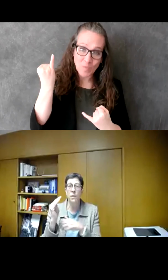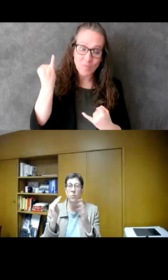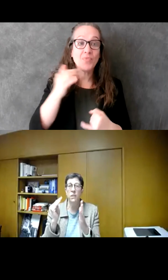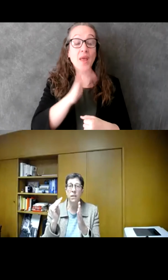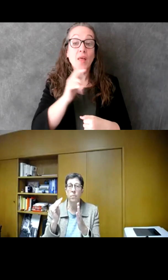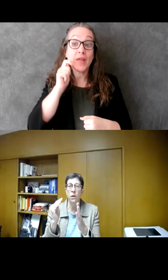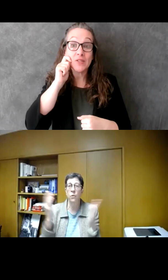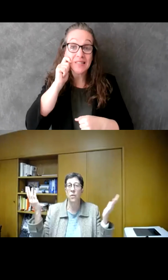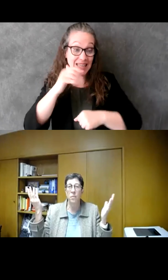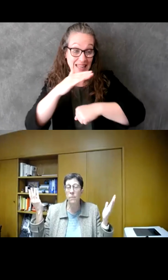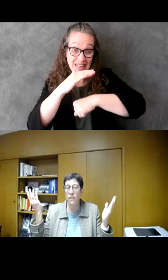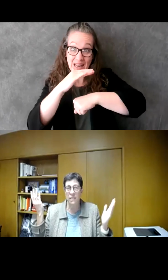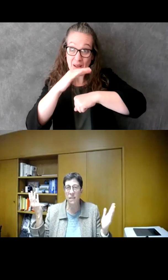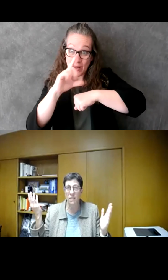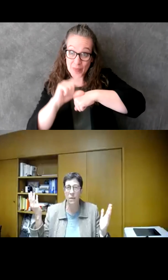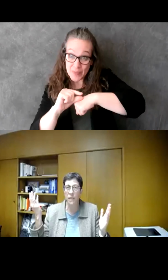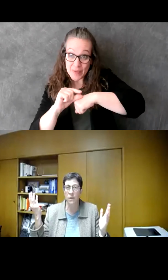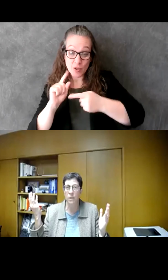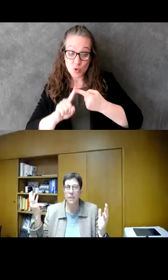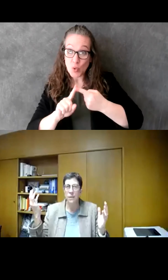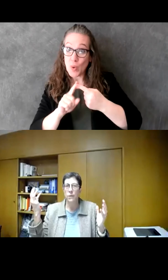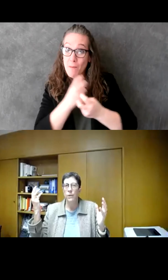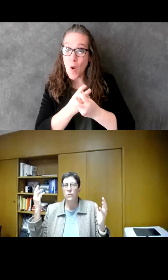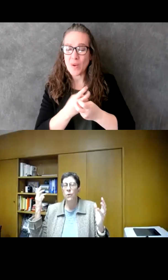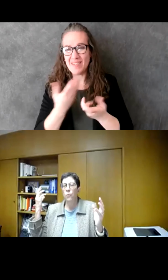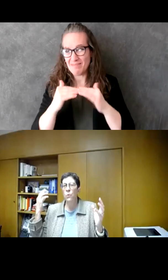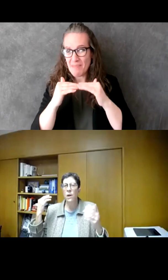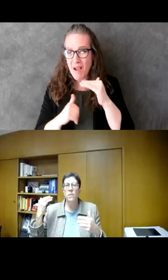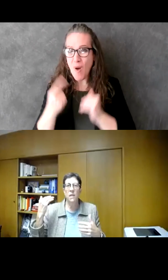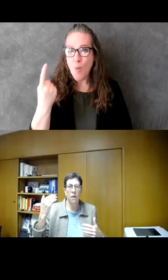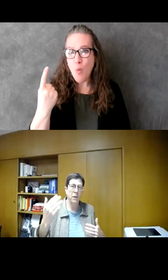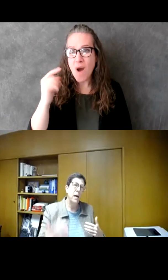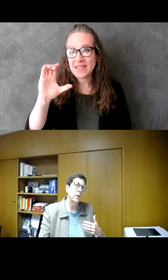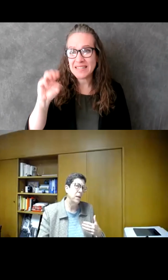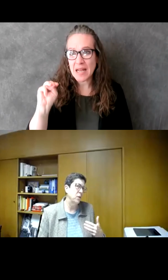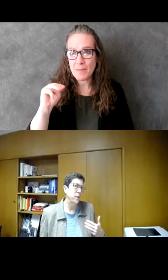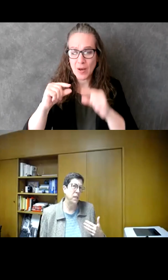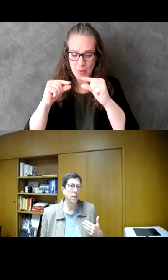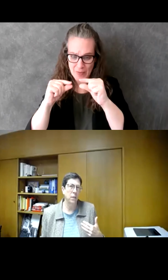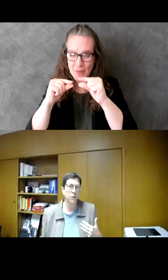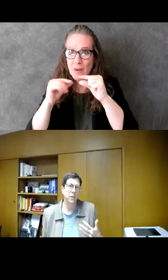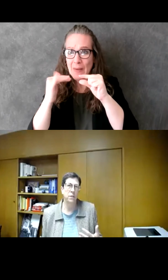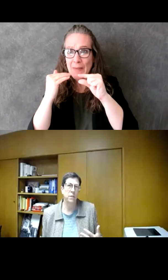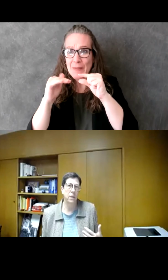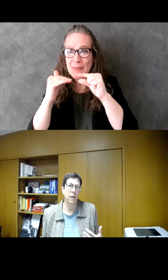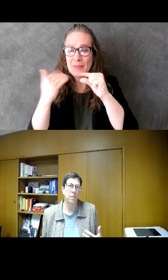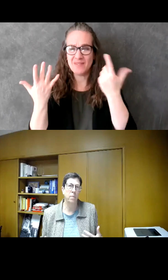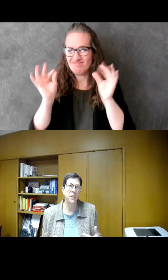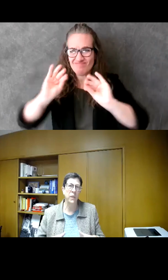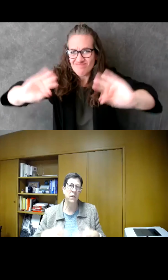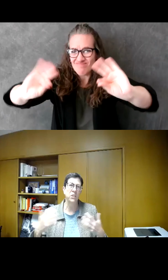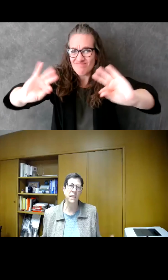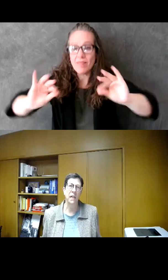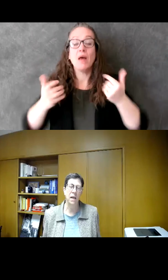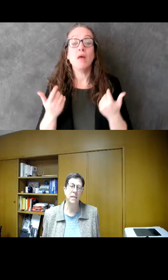their epidermis, to their bone might be less than a centimeter. So we want to be careful about not jumping to conclusions, but that